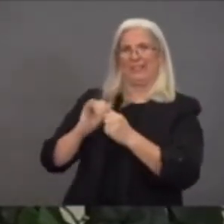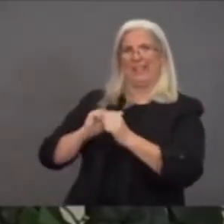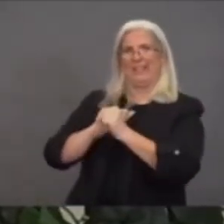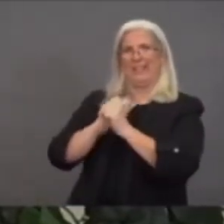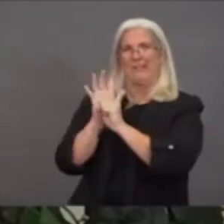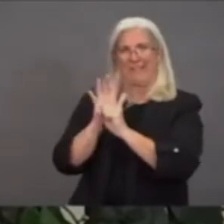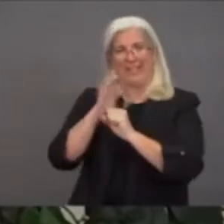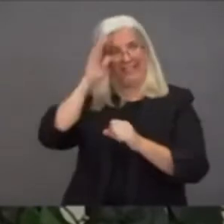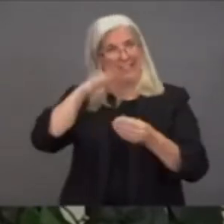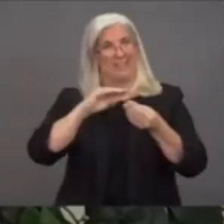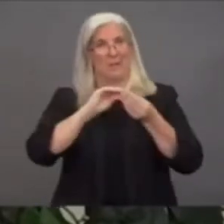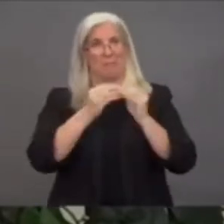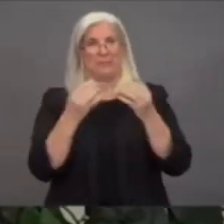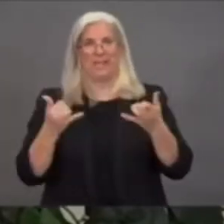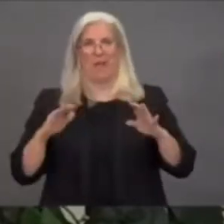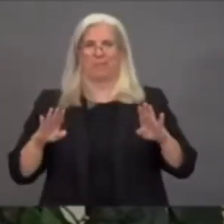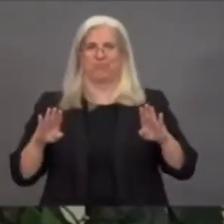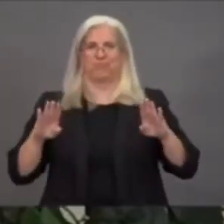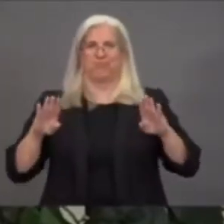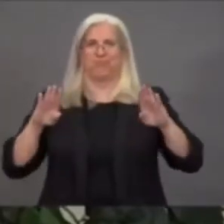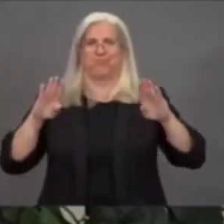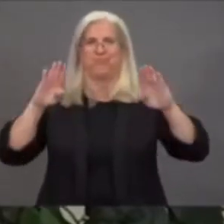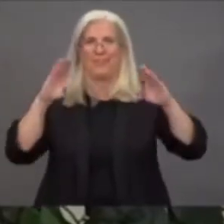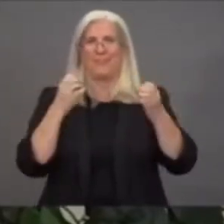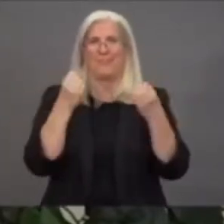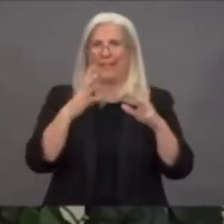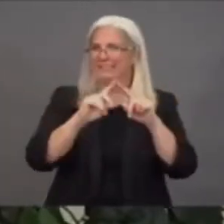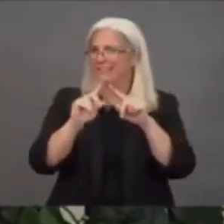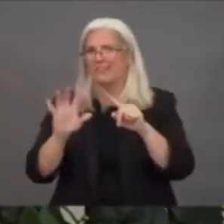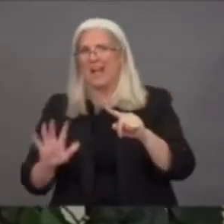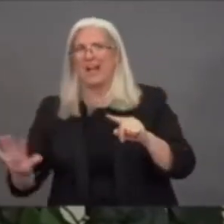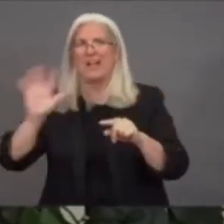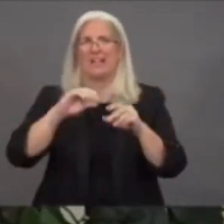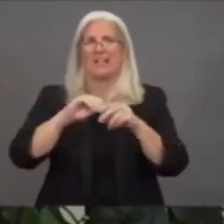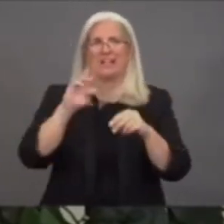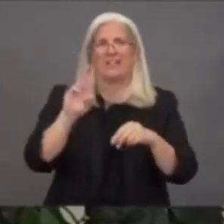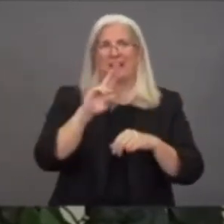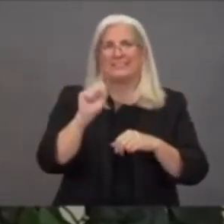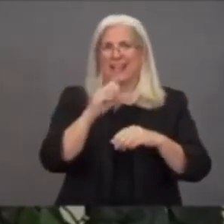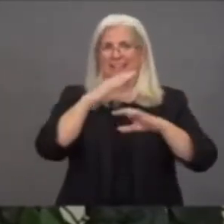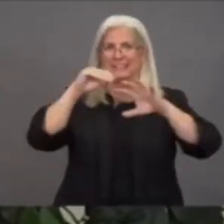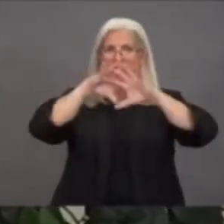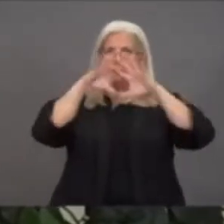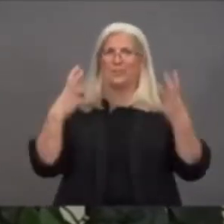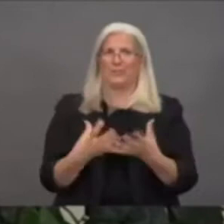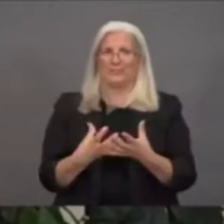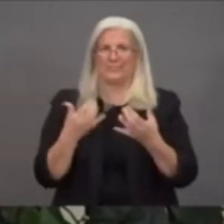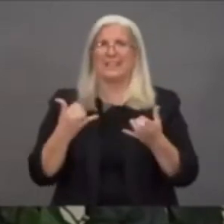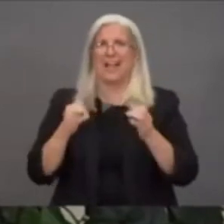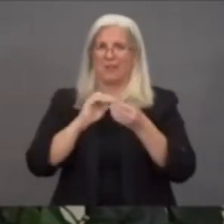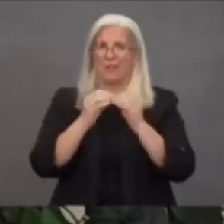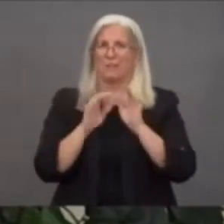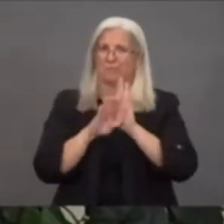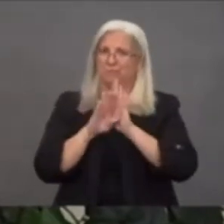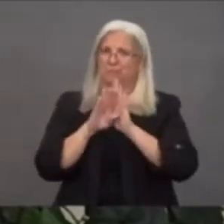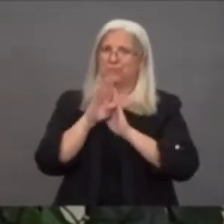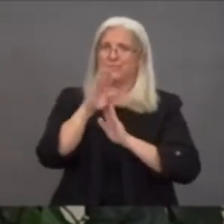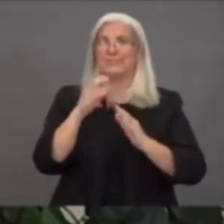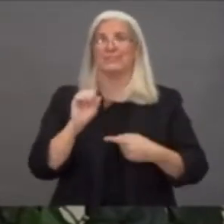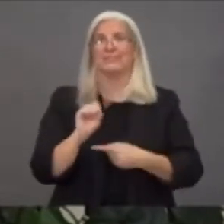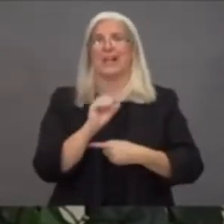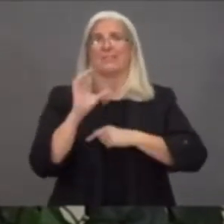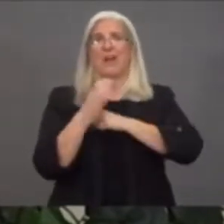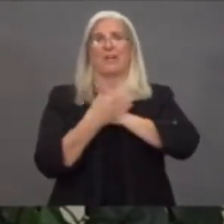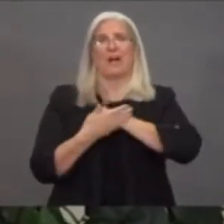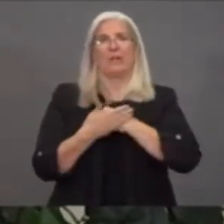upswing in many parts of the country. And even here in Santa Clara County in the Bay Area, it might be